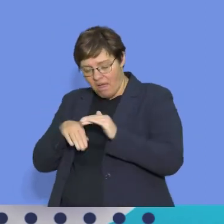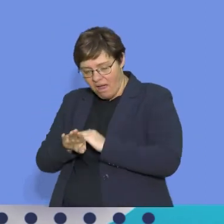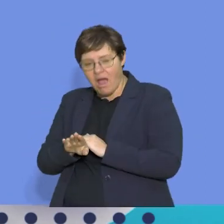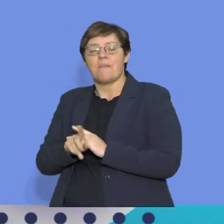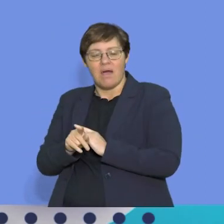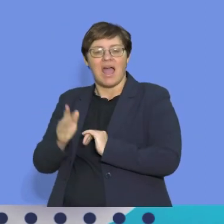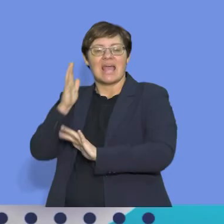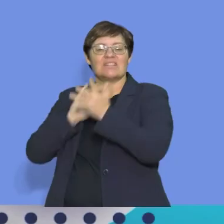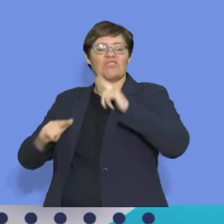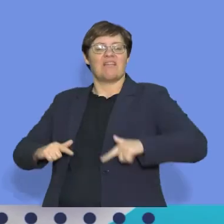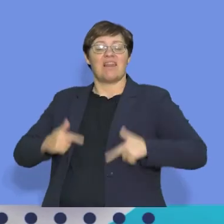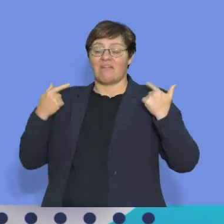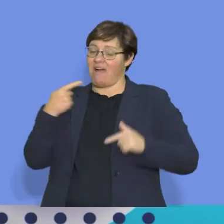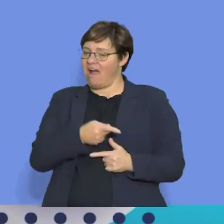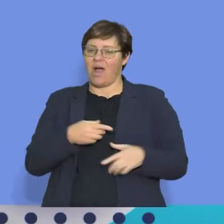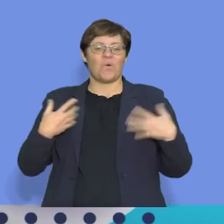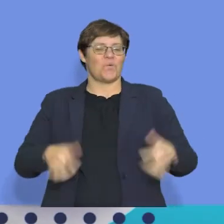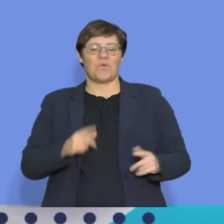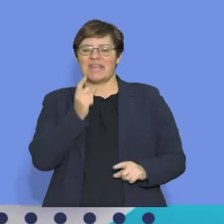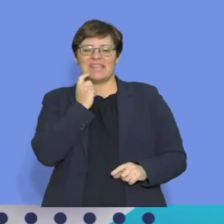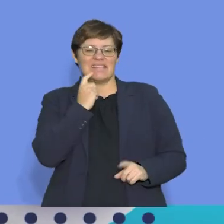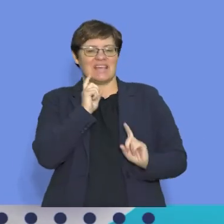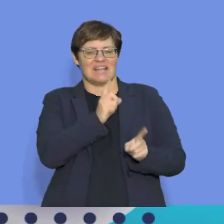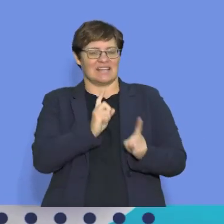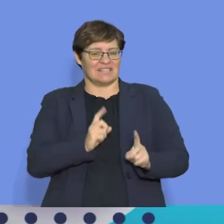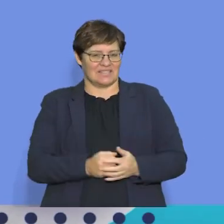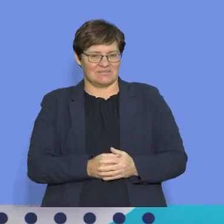to exams, you will find the History of Life